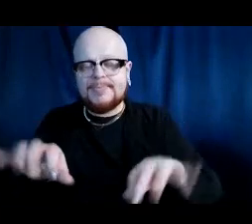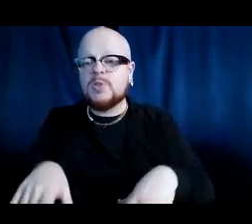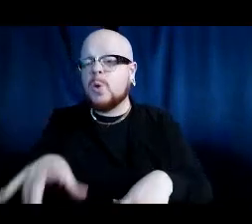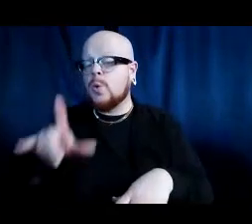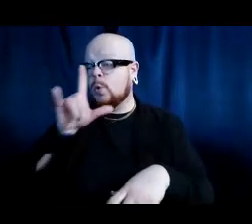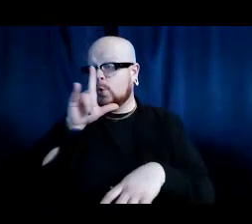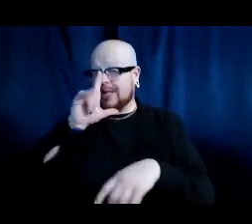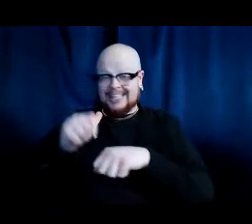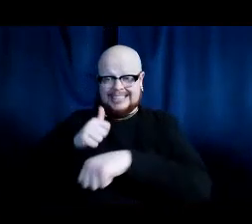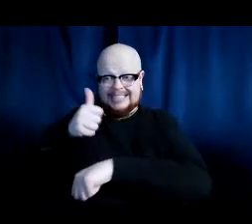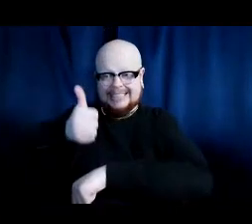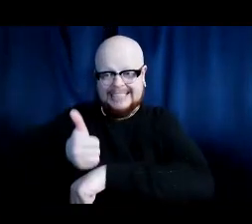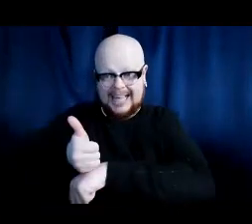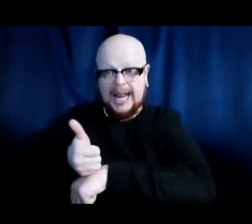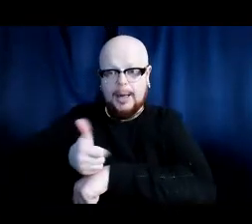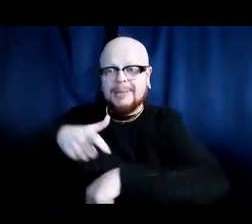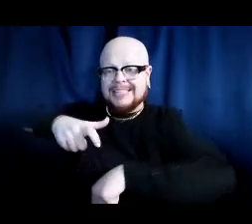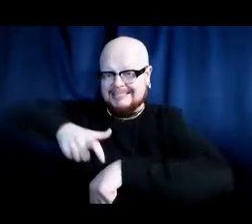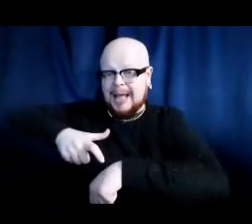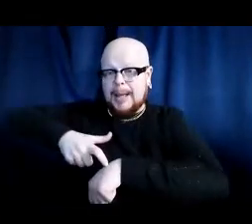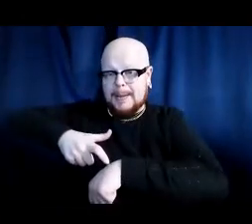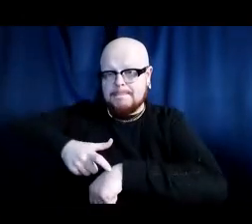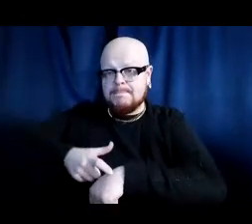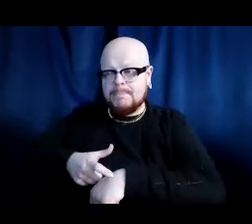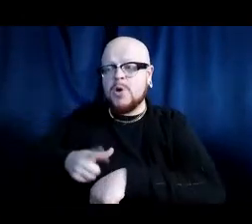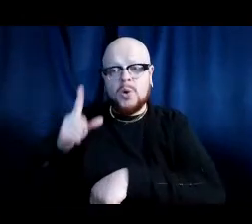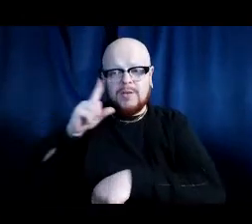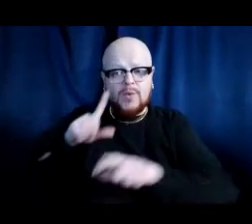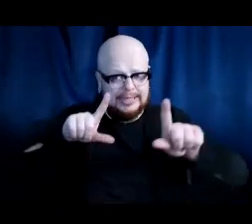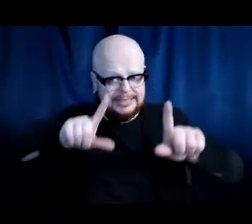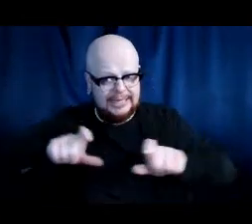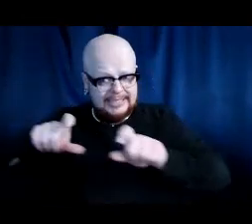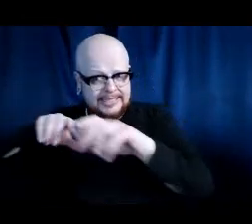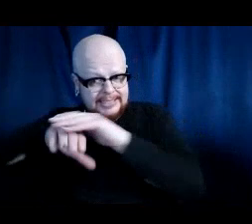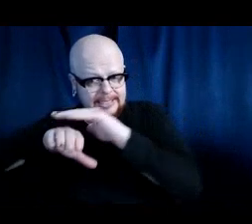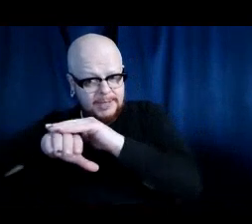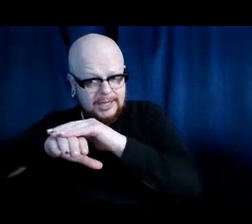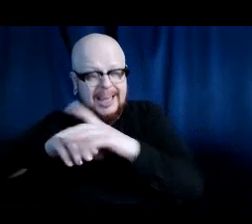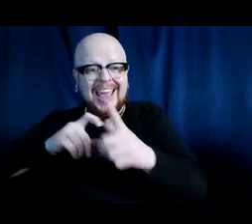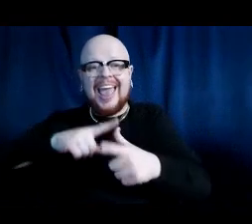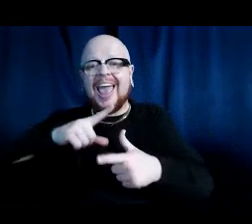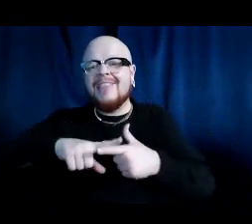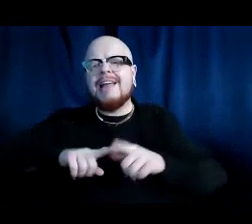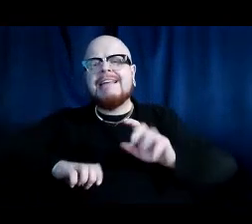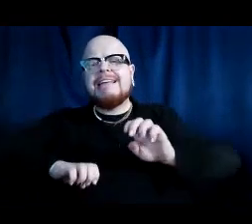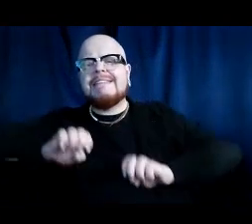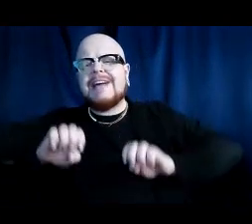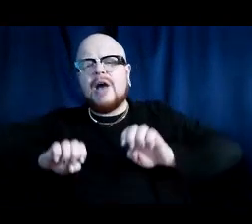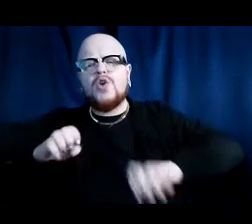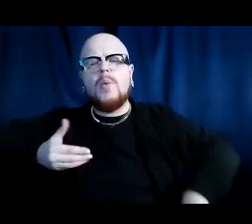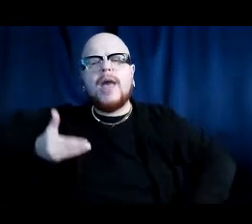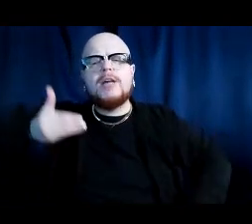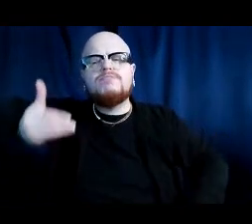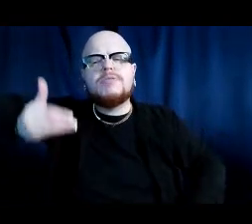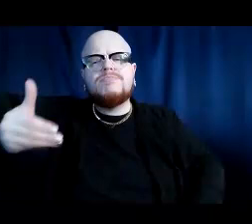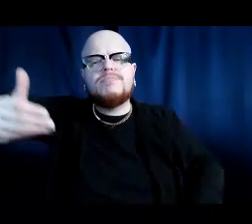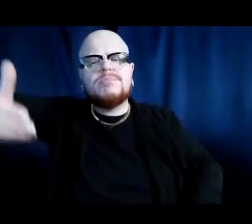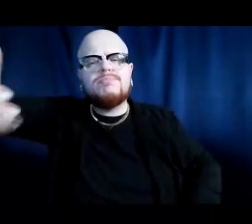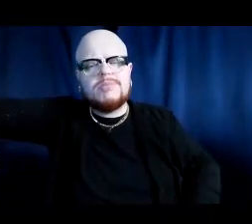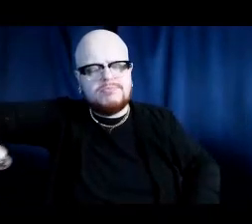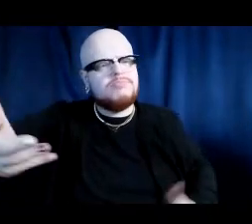accessibility from the start and throughout development. Accessibility evaluation tools are a great starting point.